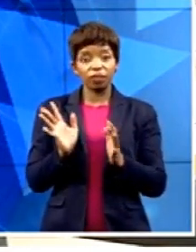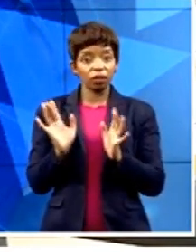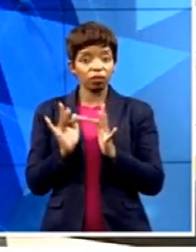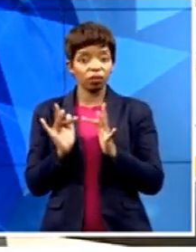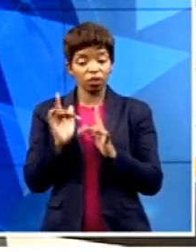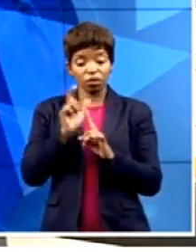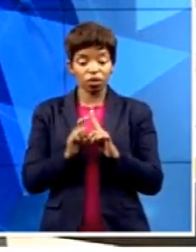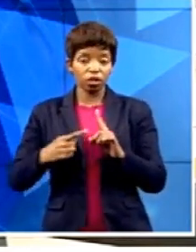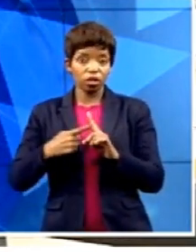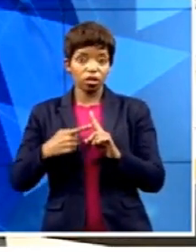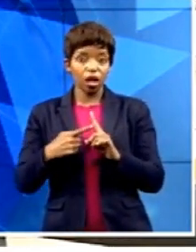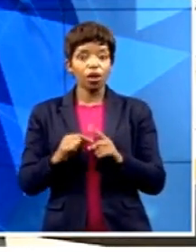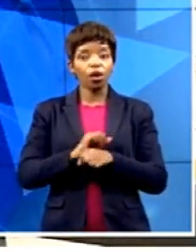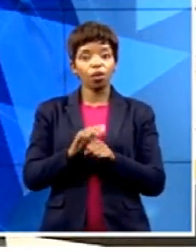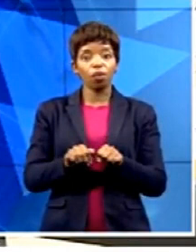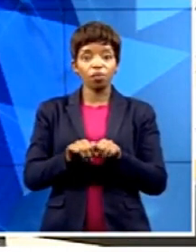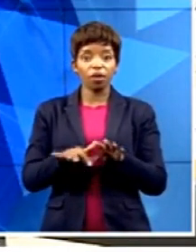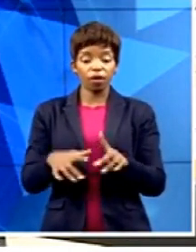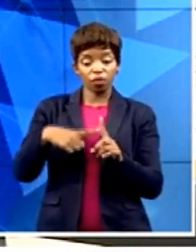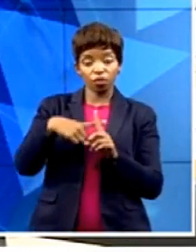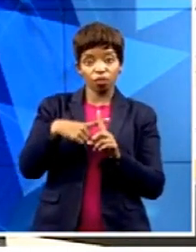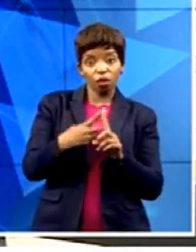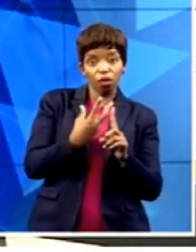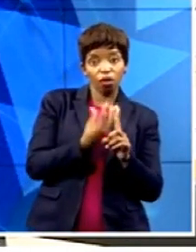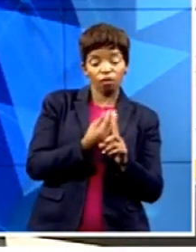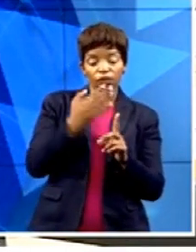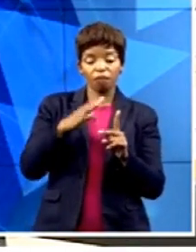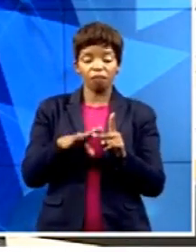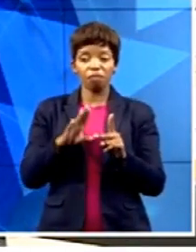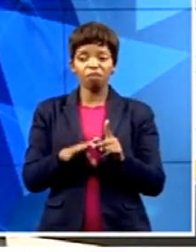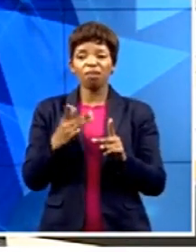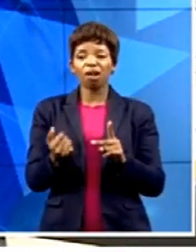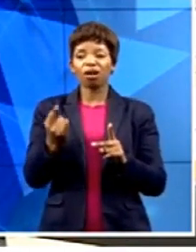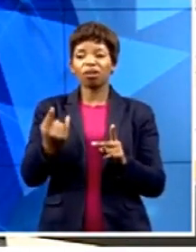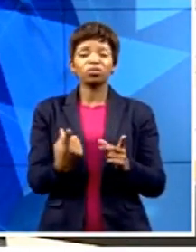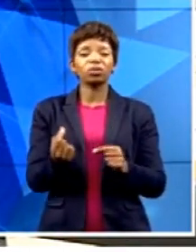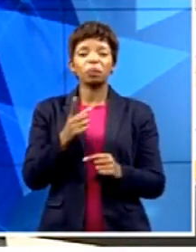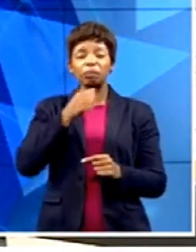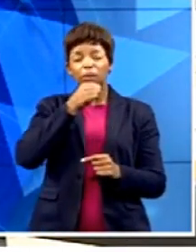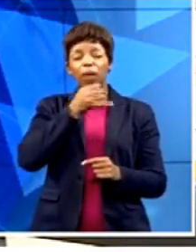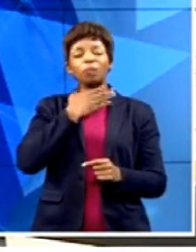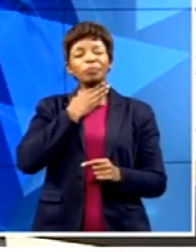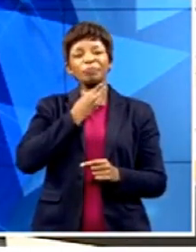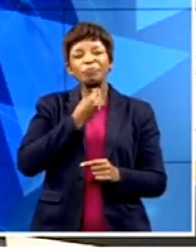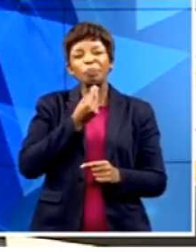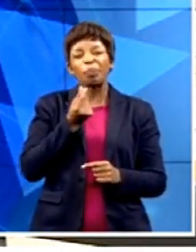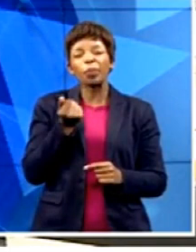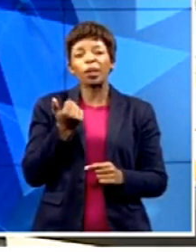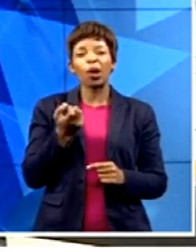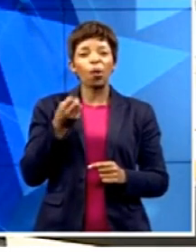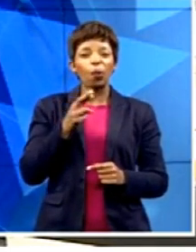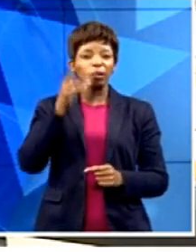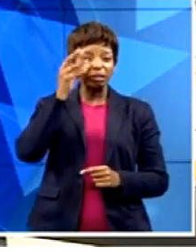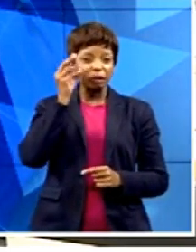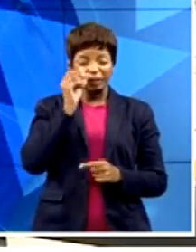kind of symptoms you have physically, whether you have a dry cough, whether you are experiencing any of the other symptoms that might